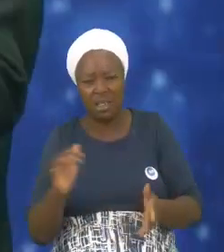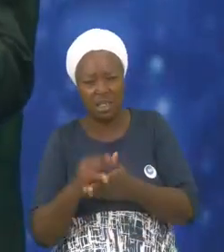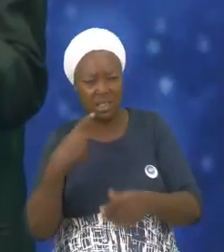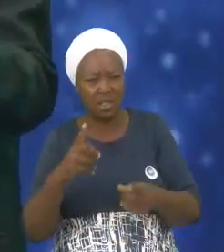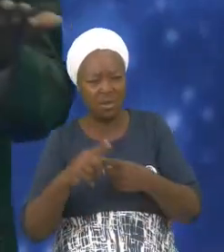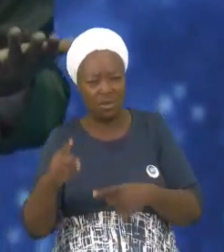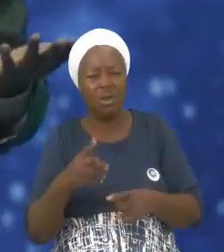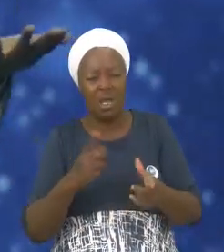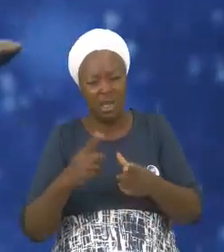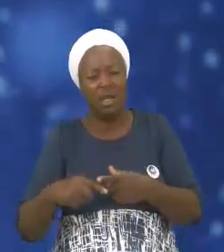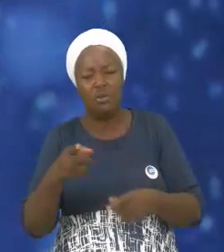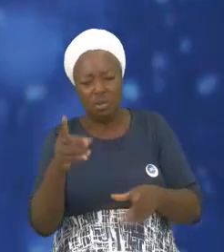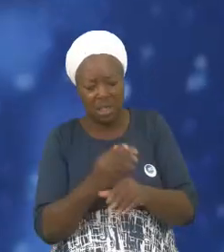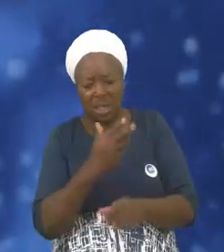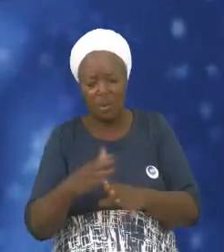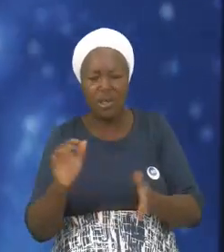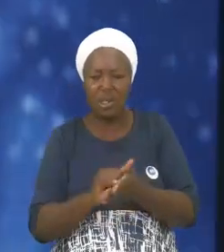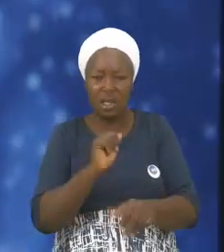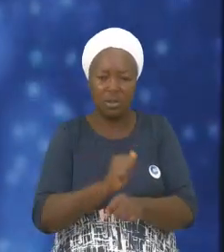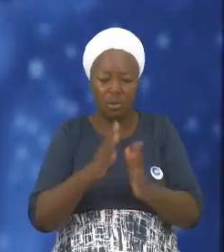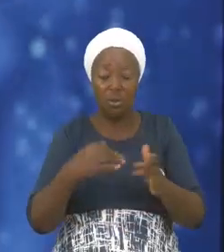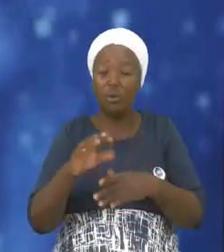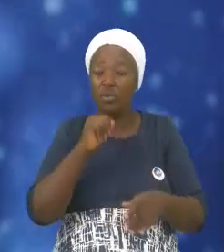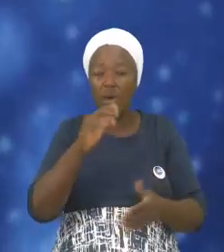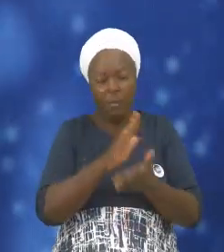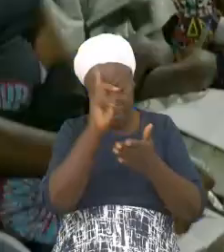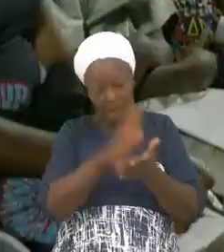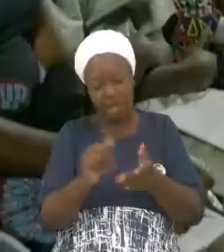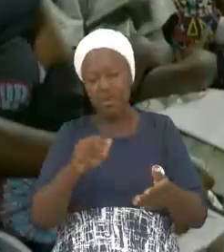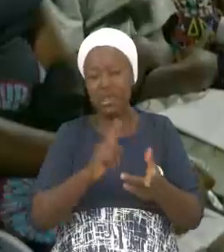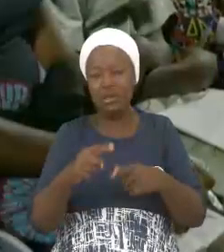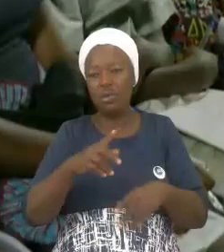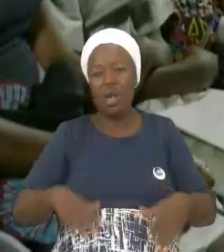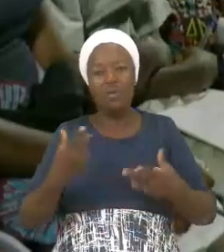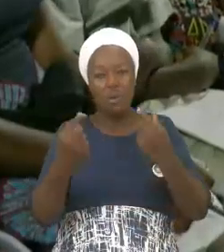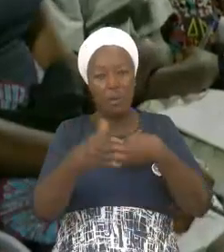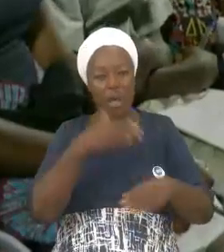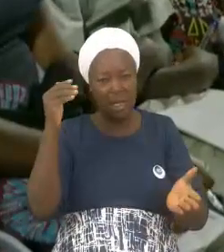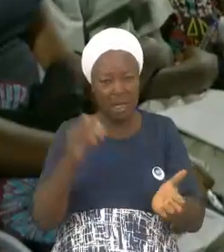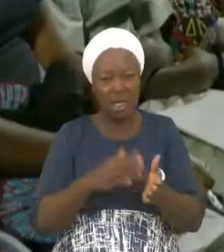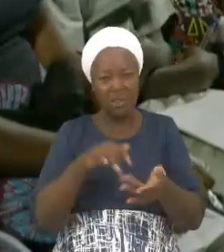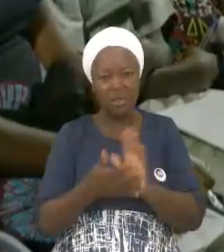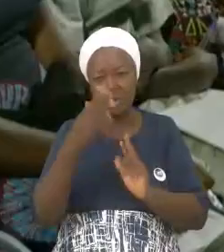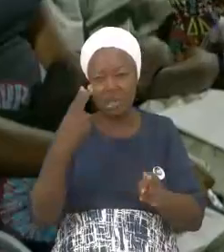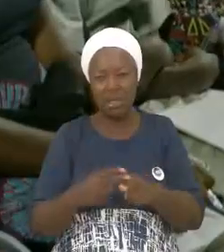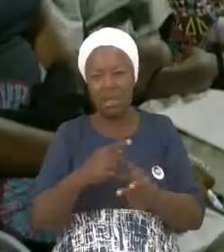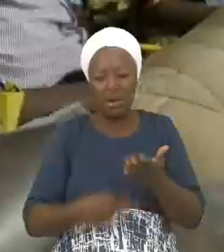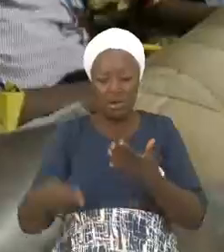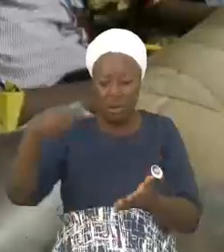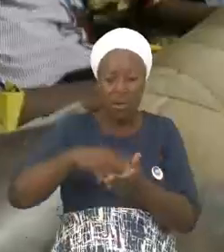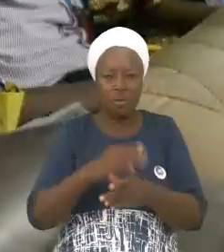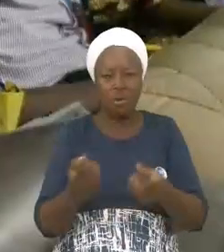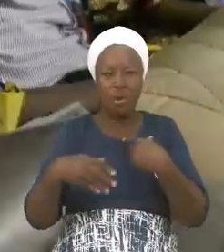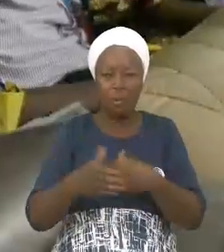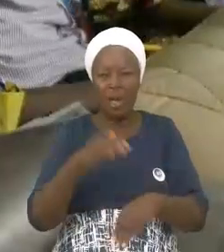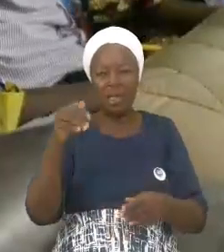and you take away that stone of unbelief, your life will come back again. Resurrection will come back again